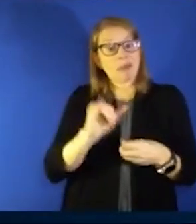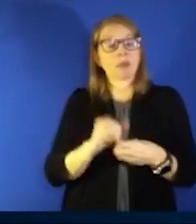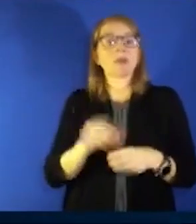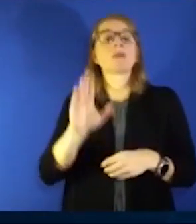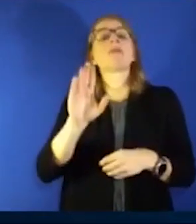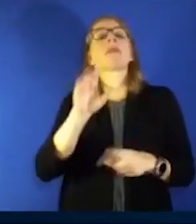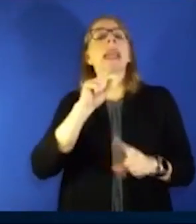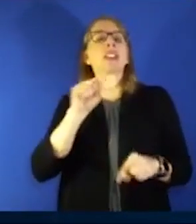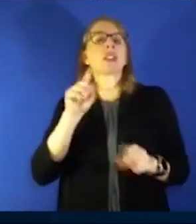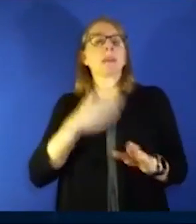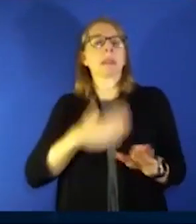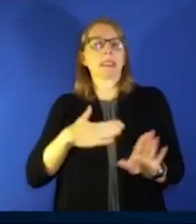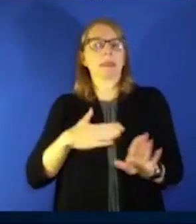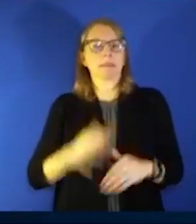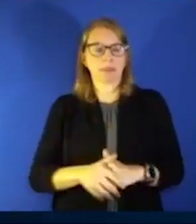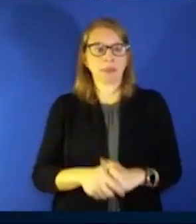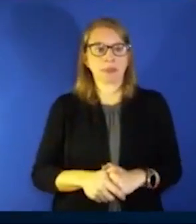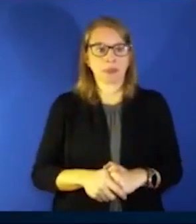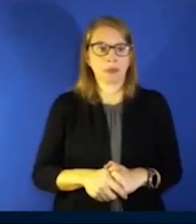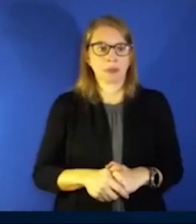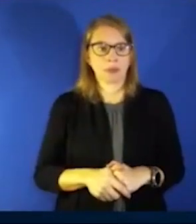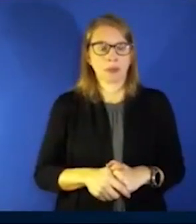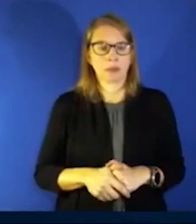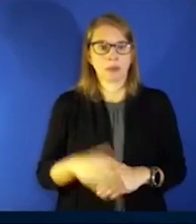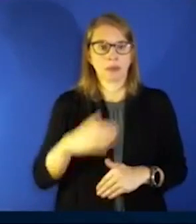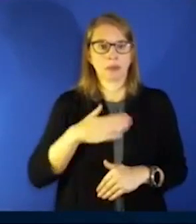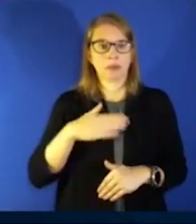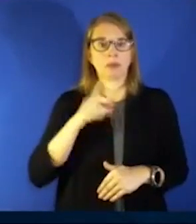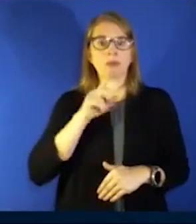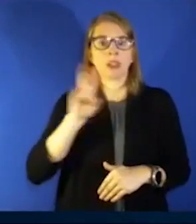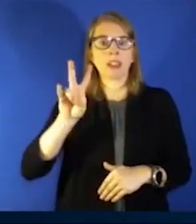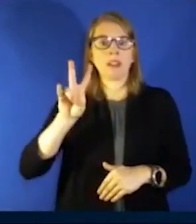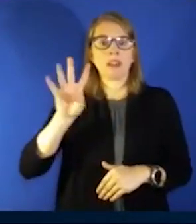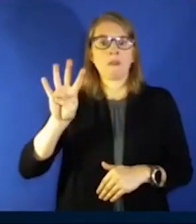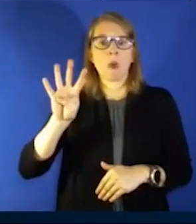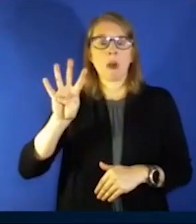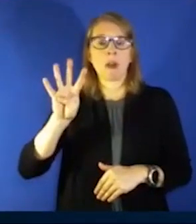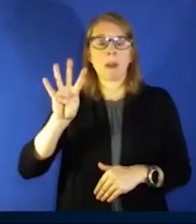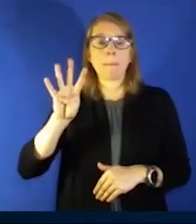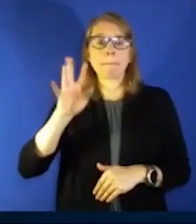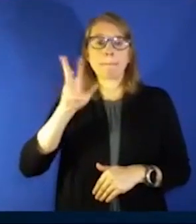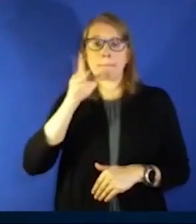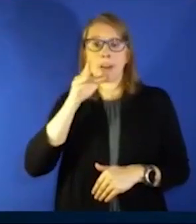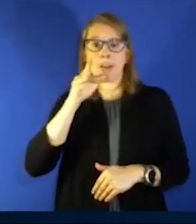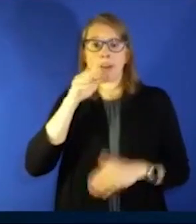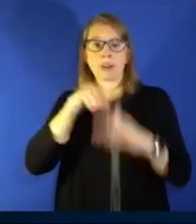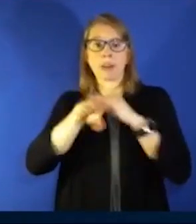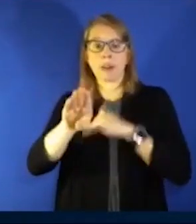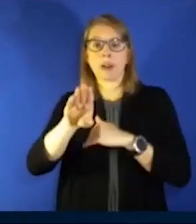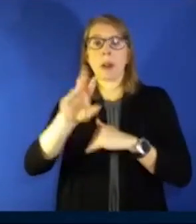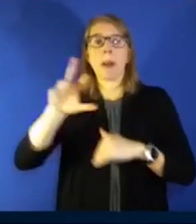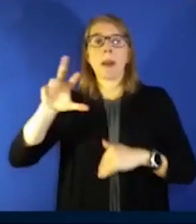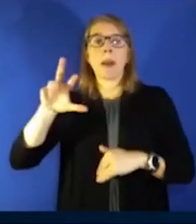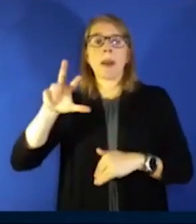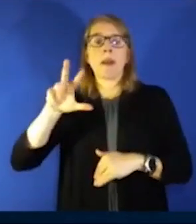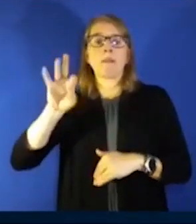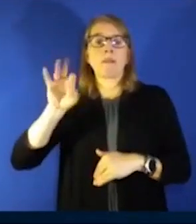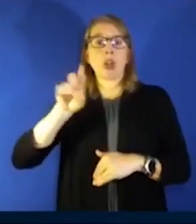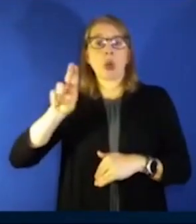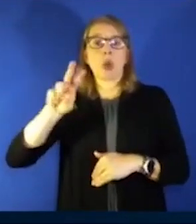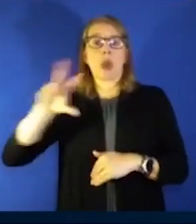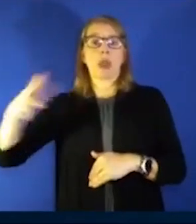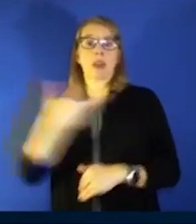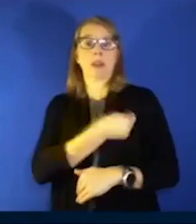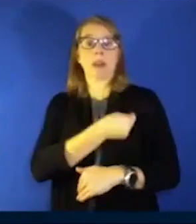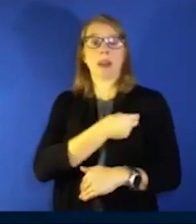So my 74-year-old mother went in to CVS, got her flu shot, and got her booster. Then my 50-year-old sister, who's a teacher, went